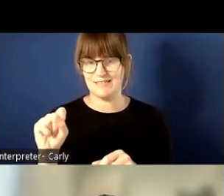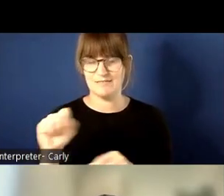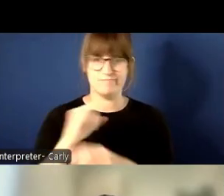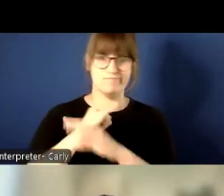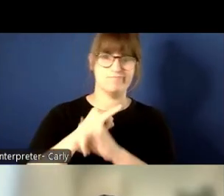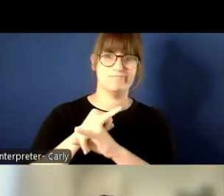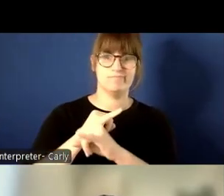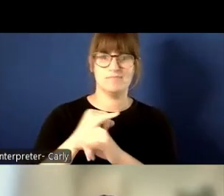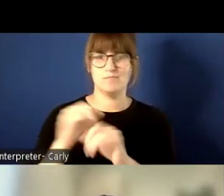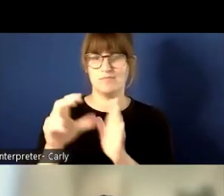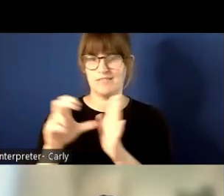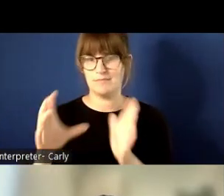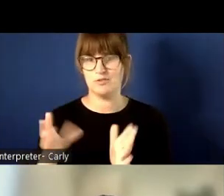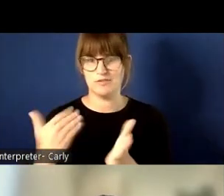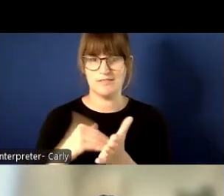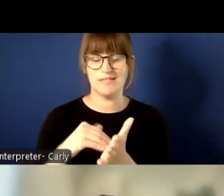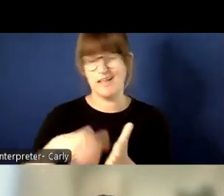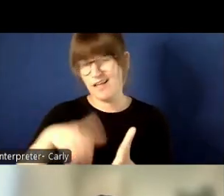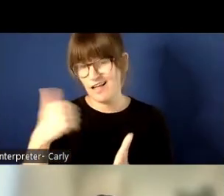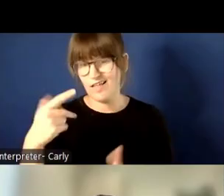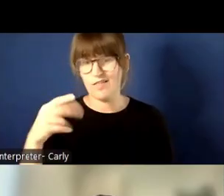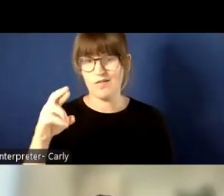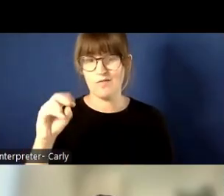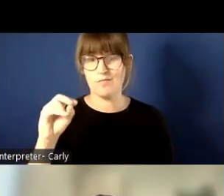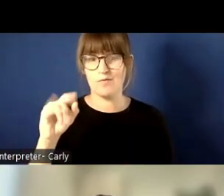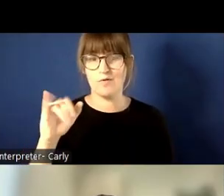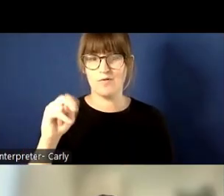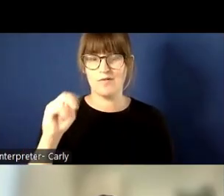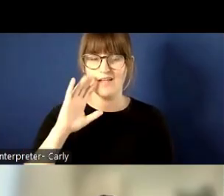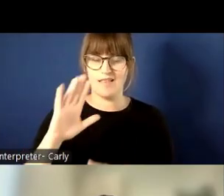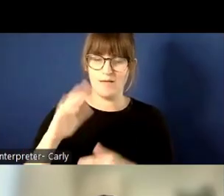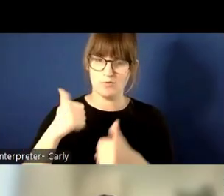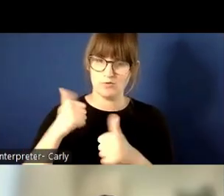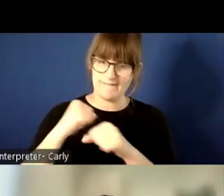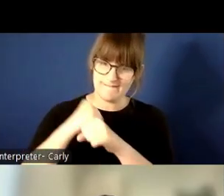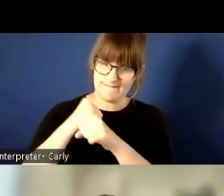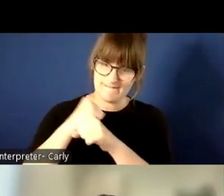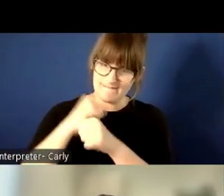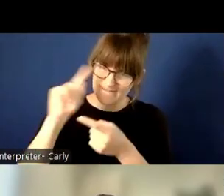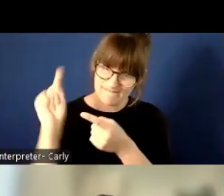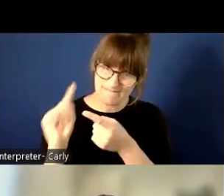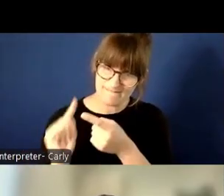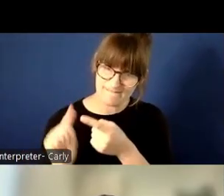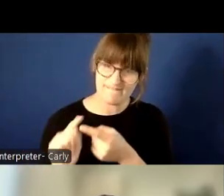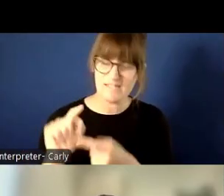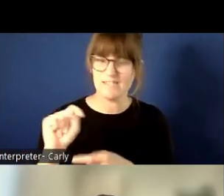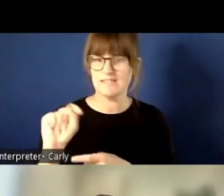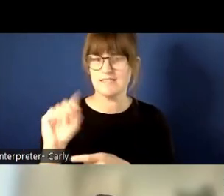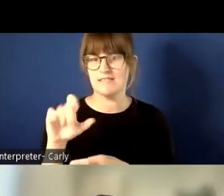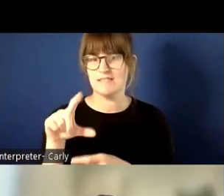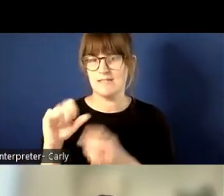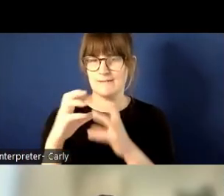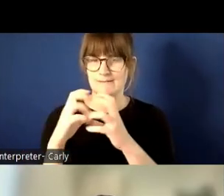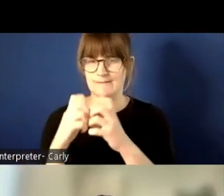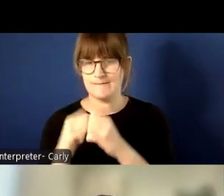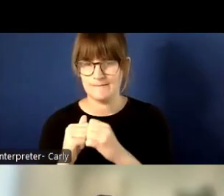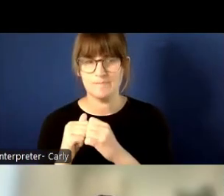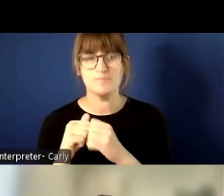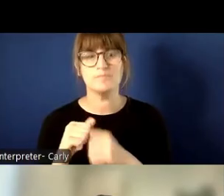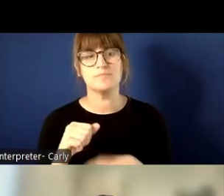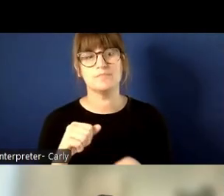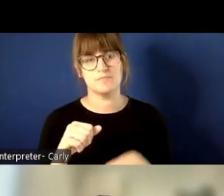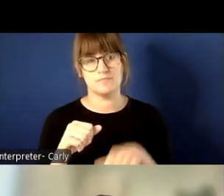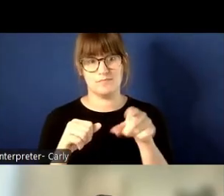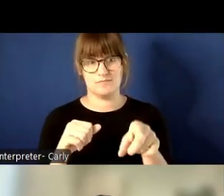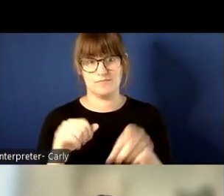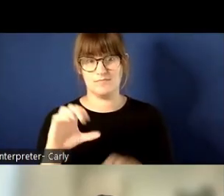So this is another protein that is responsible for quieting down T cells. And by targeting it with ipilimumab, we basically get your T